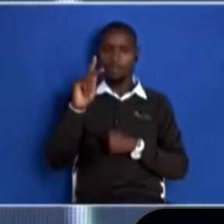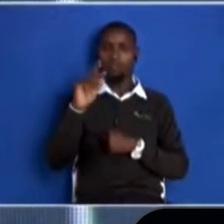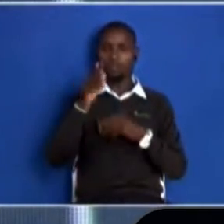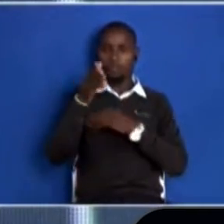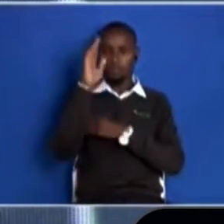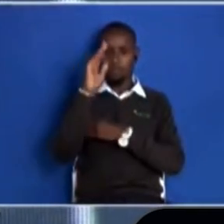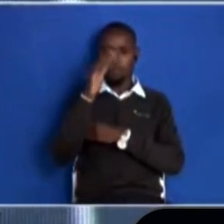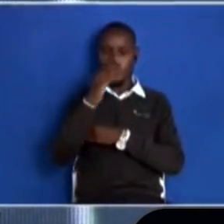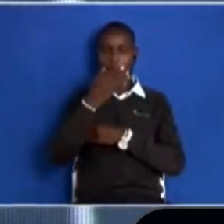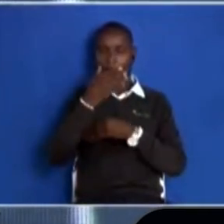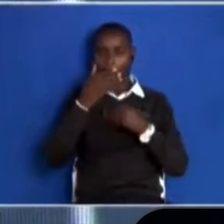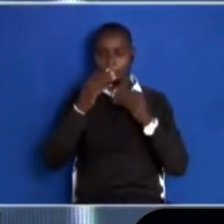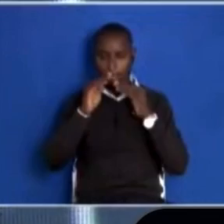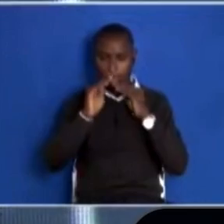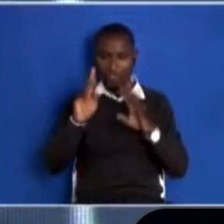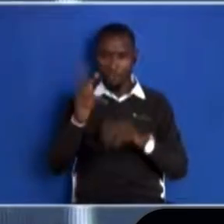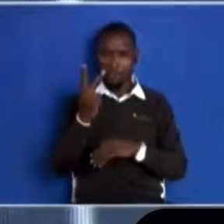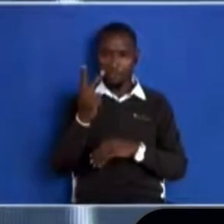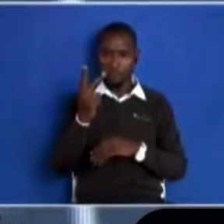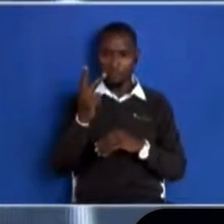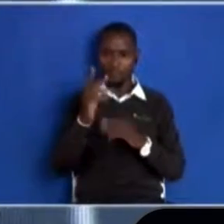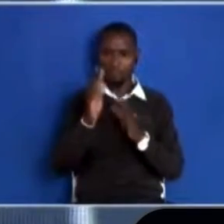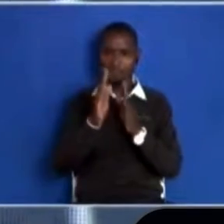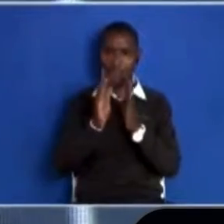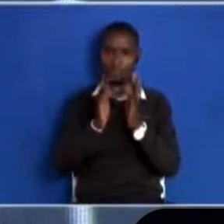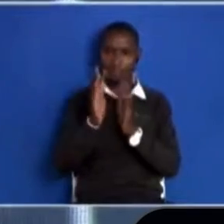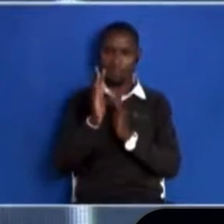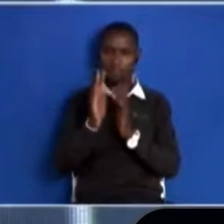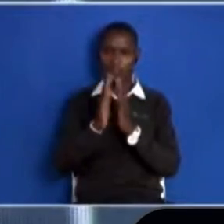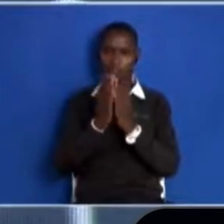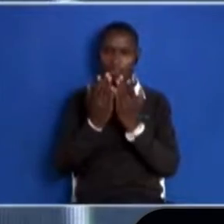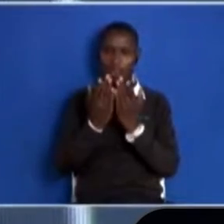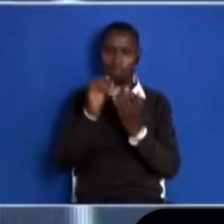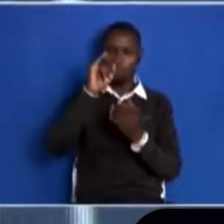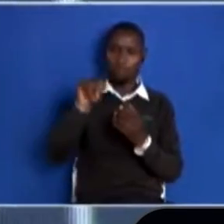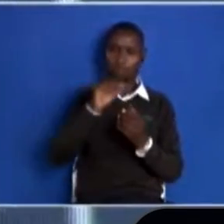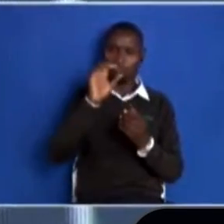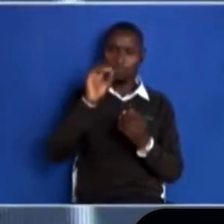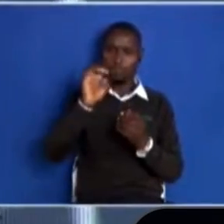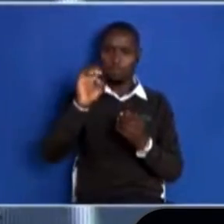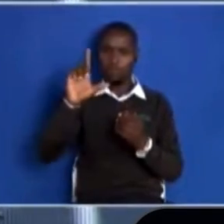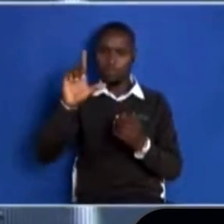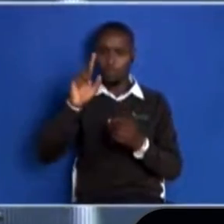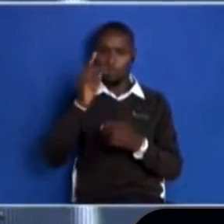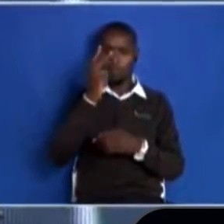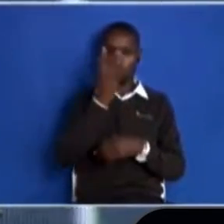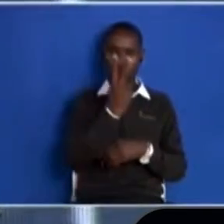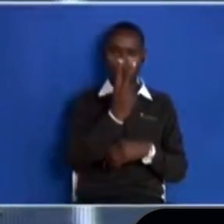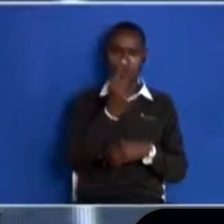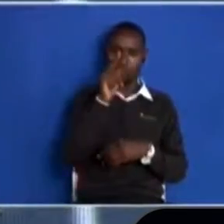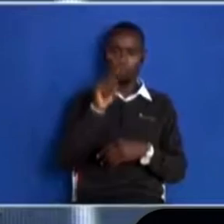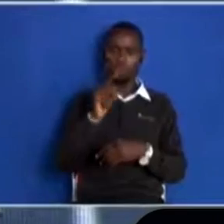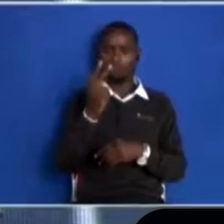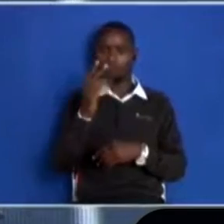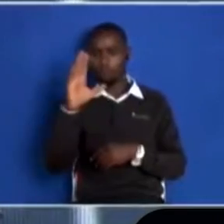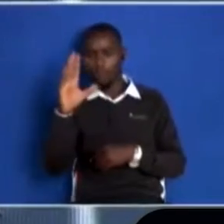Mungu atabariki maisha yenu. In the book of Joel chapter 2, katika kitabu cha Yoeli mlango wa 25 and 26,